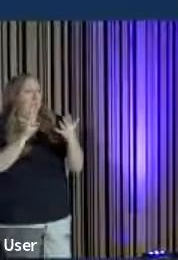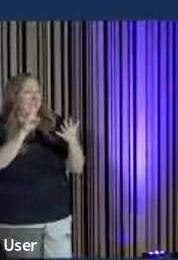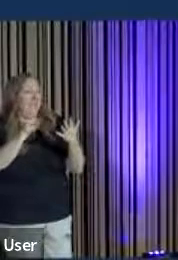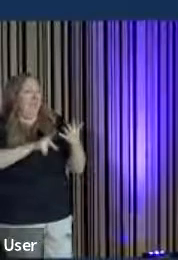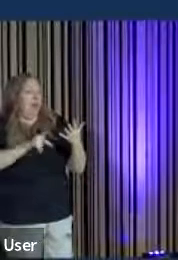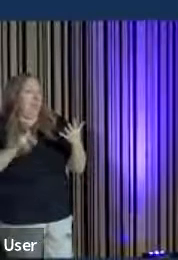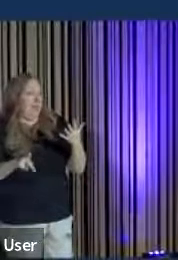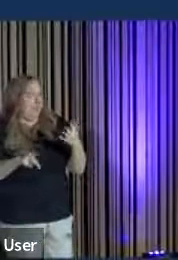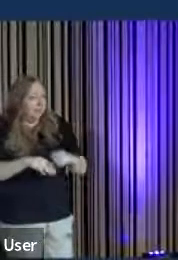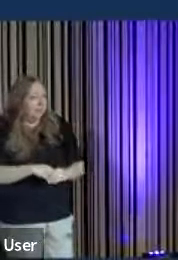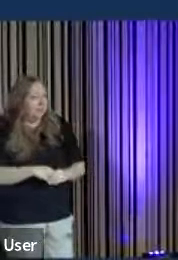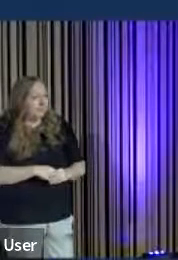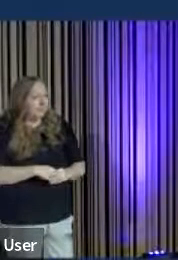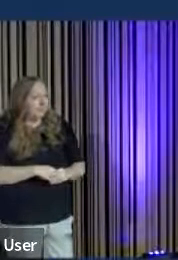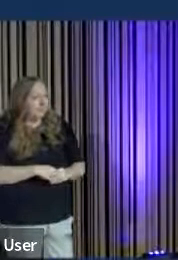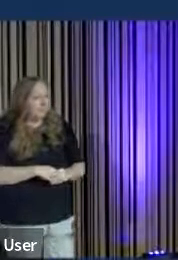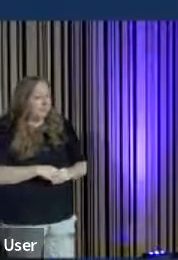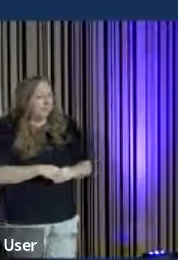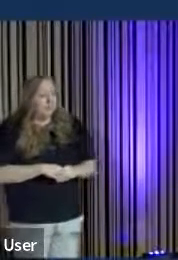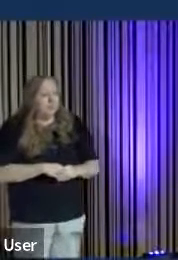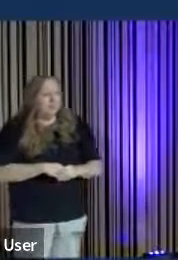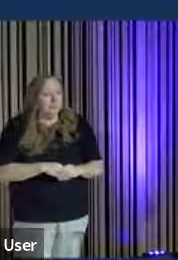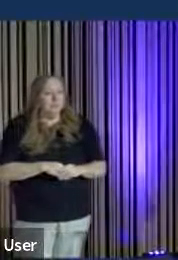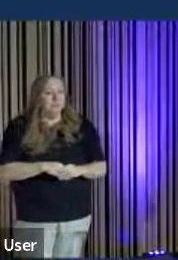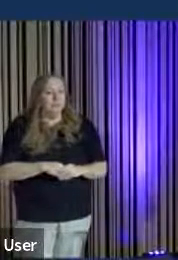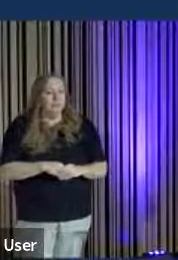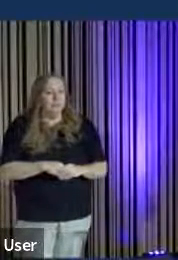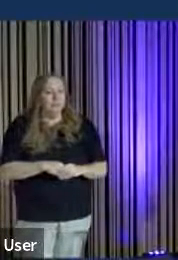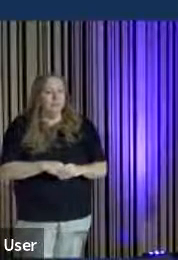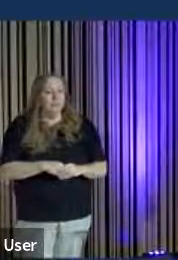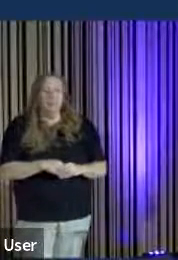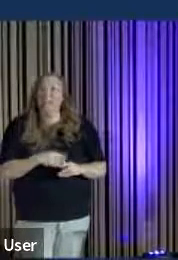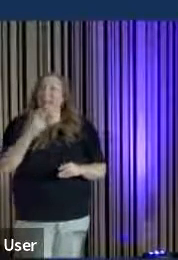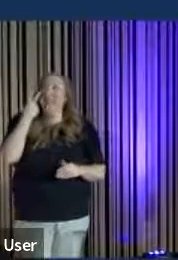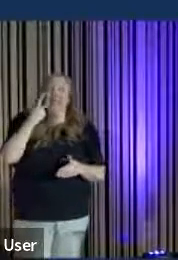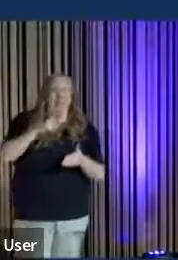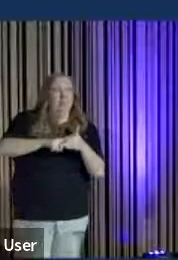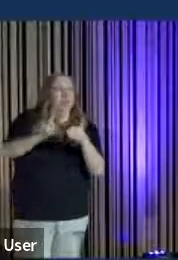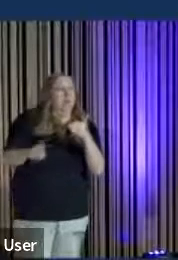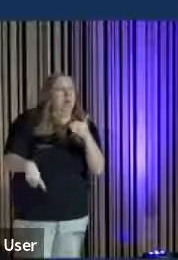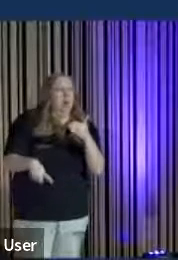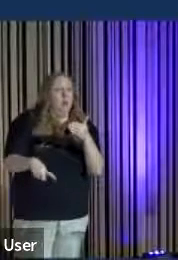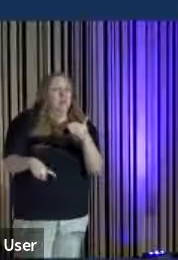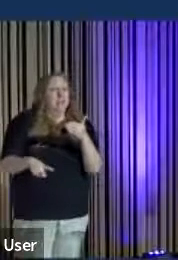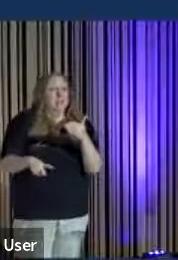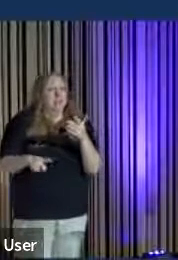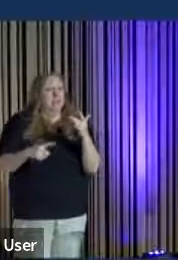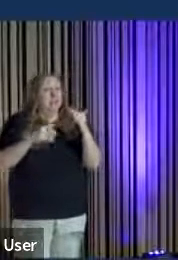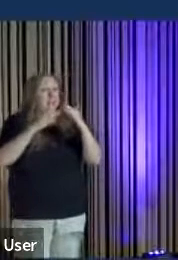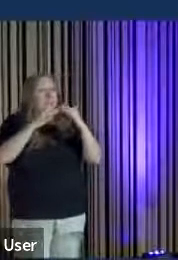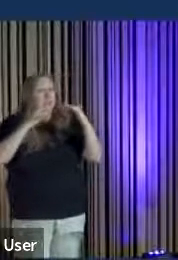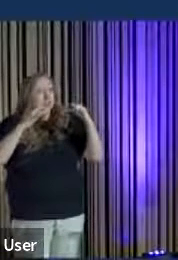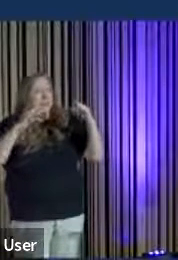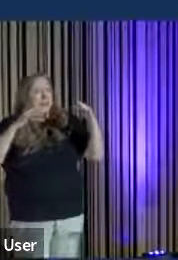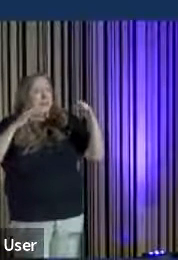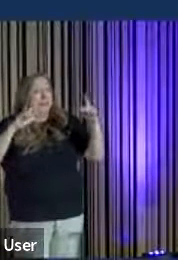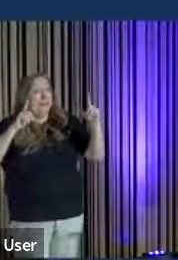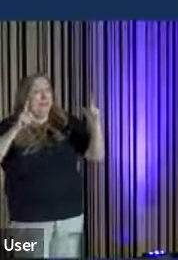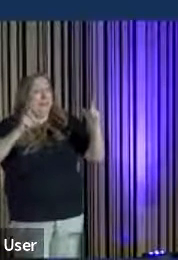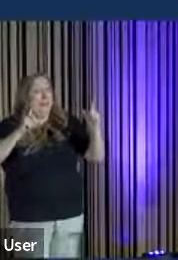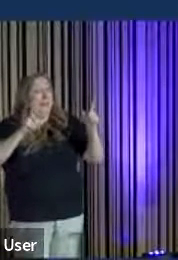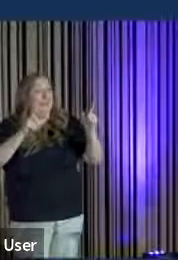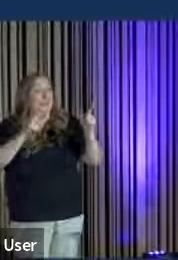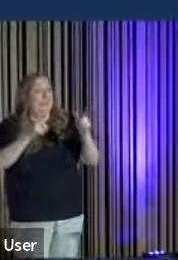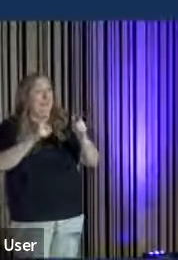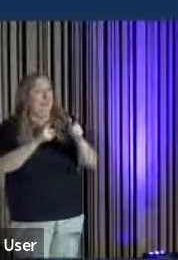result of that exercise, where we're looking really at the anomalies of diversity of these different groups of organisms by end